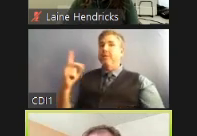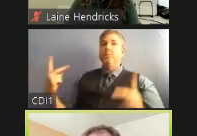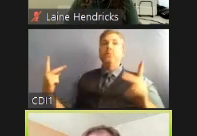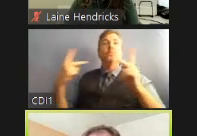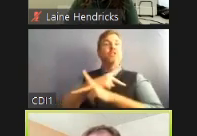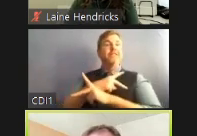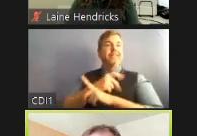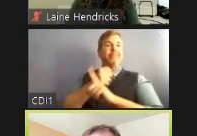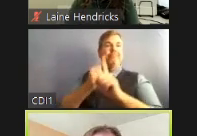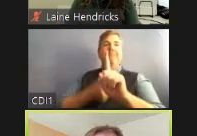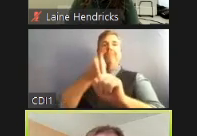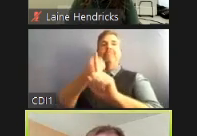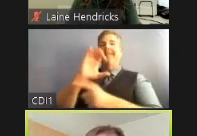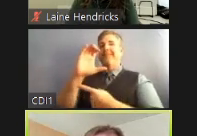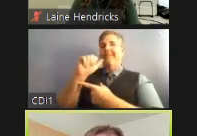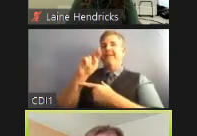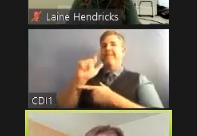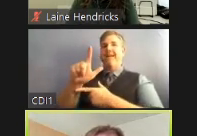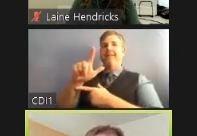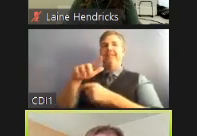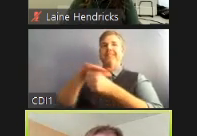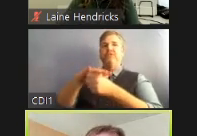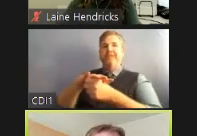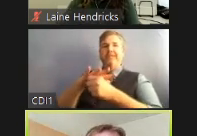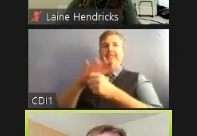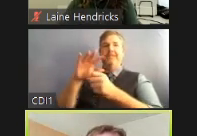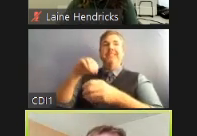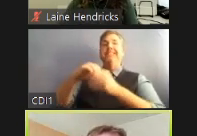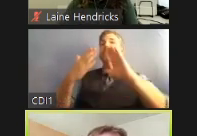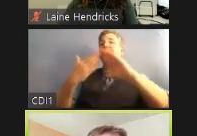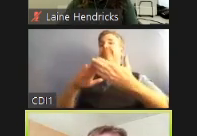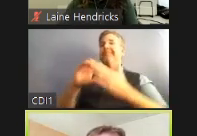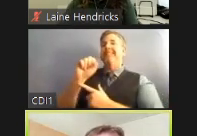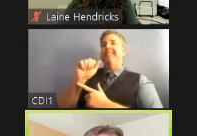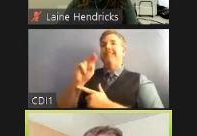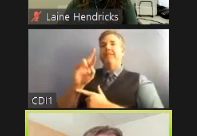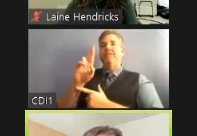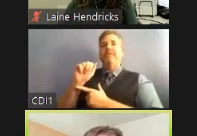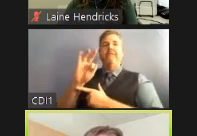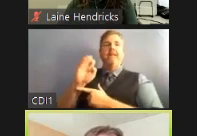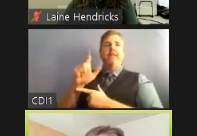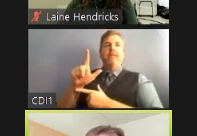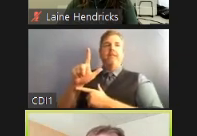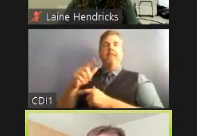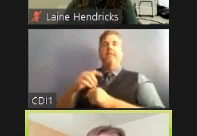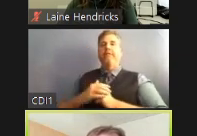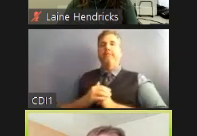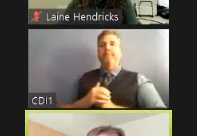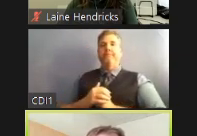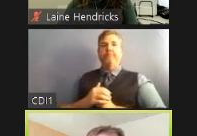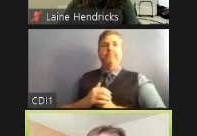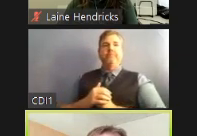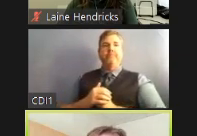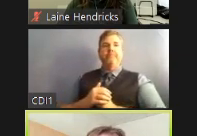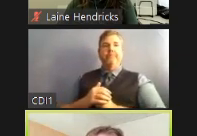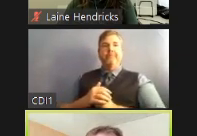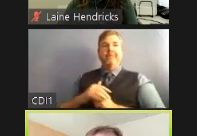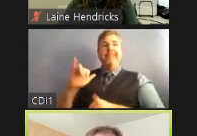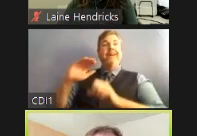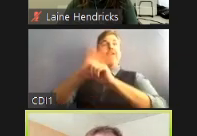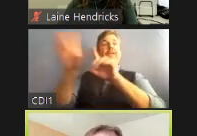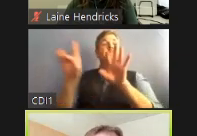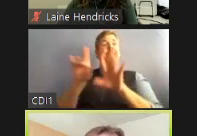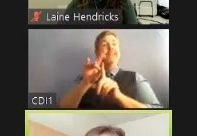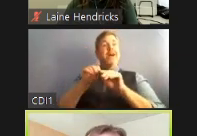as this outbreak has become, has accelerated and become more complex, that we've needed a more